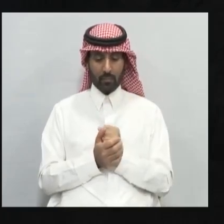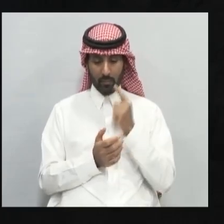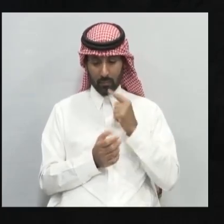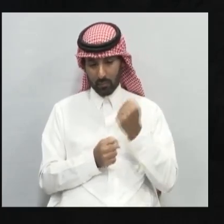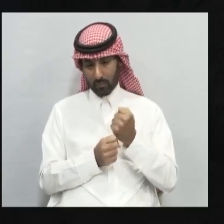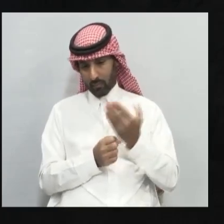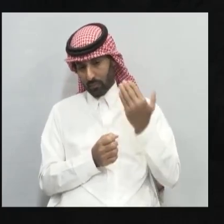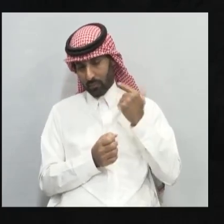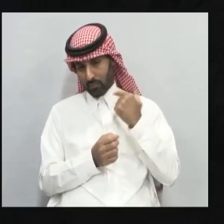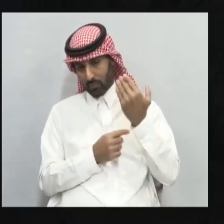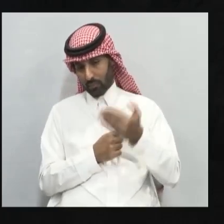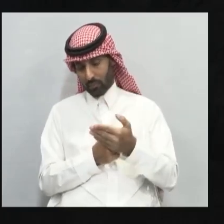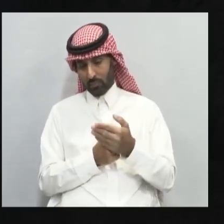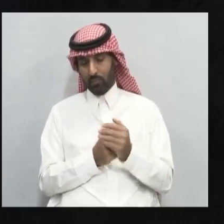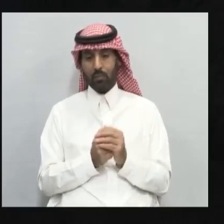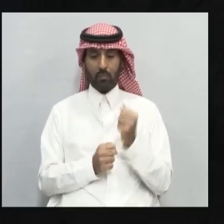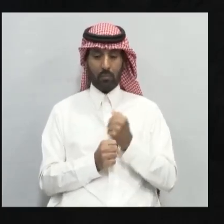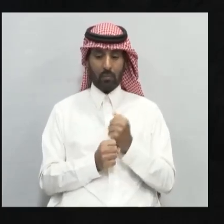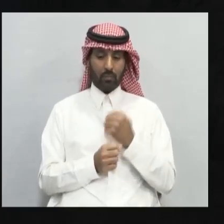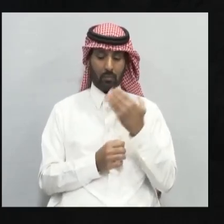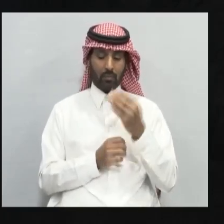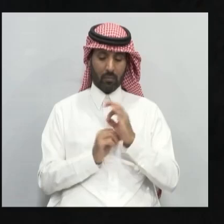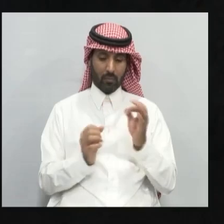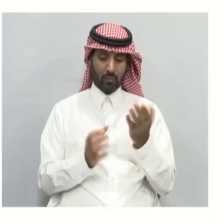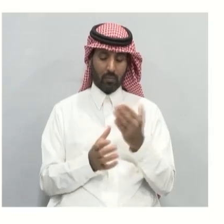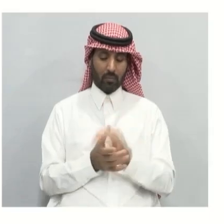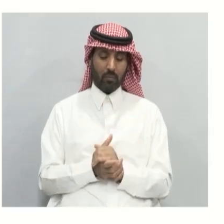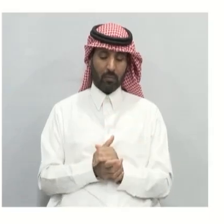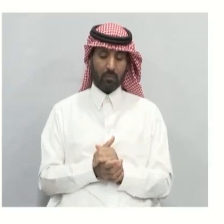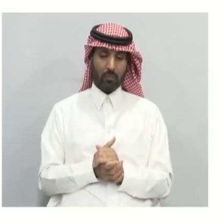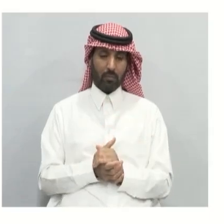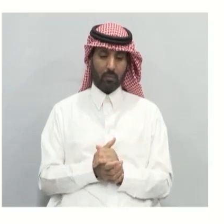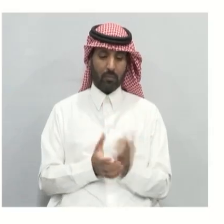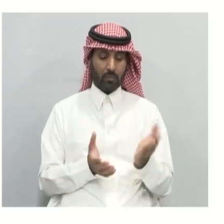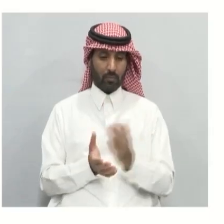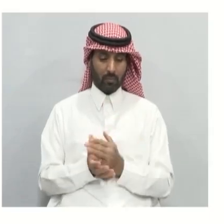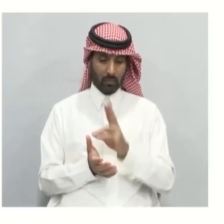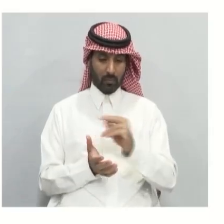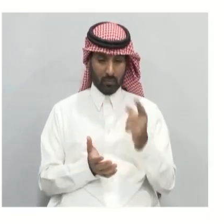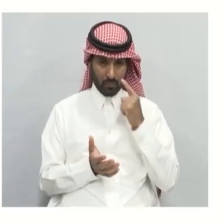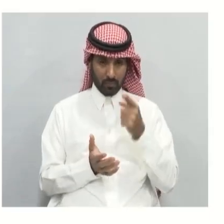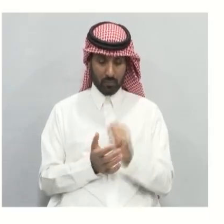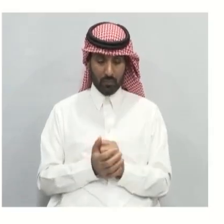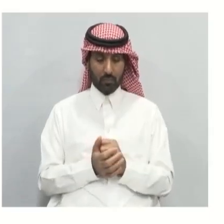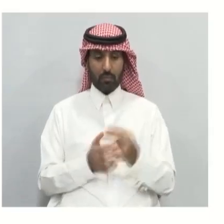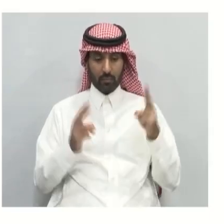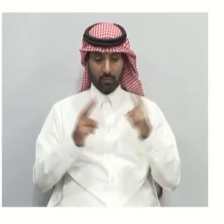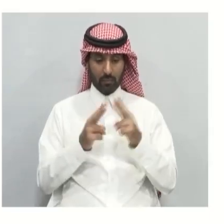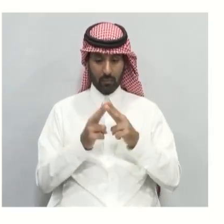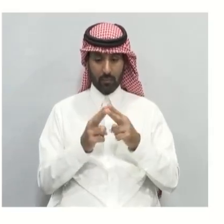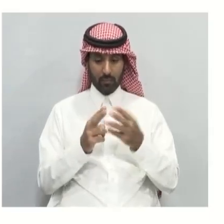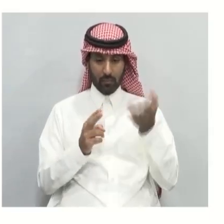in the past, so we will use the past perfect tense. So, just like in here, if electricity hadn't